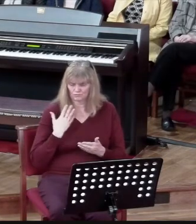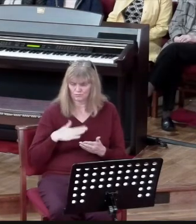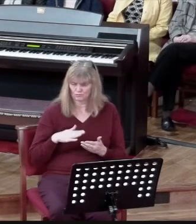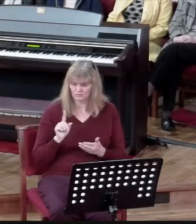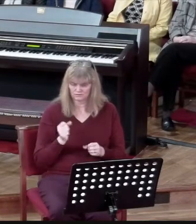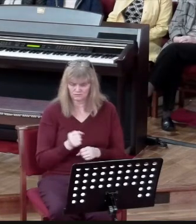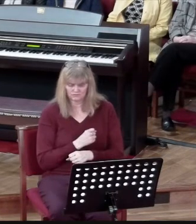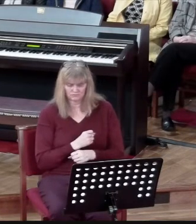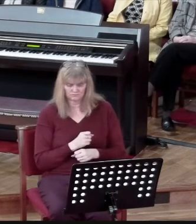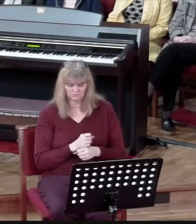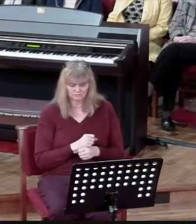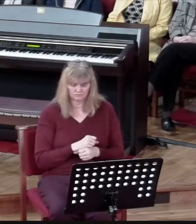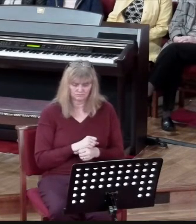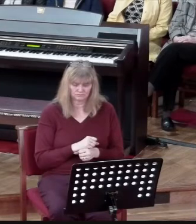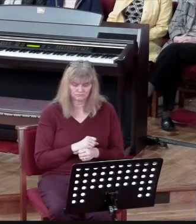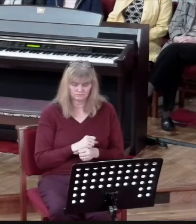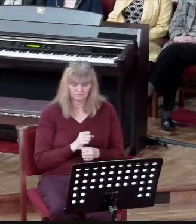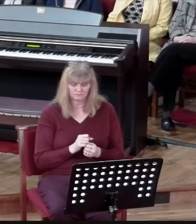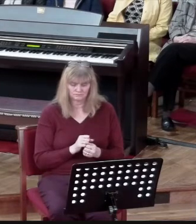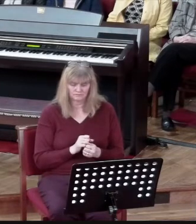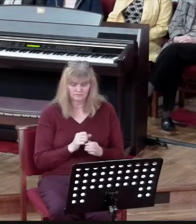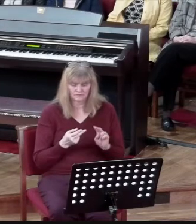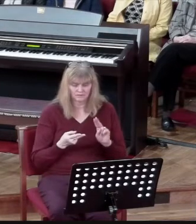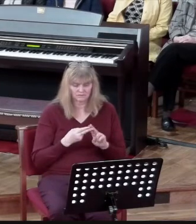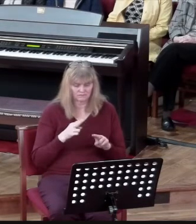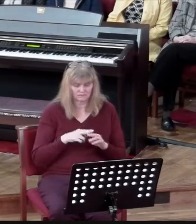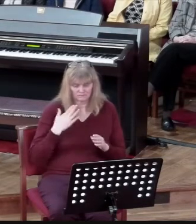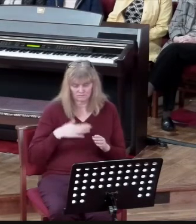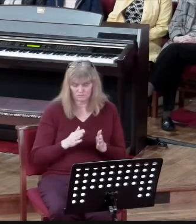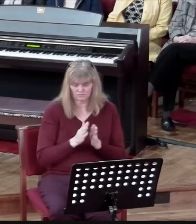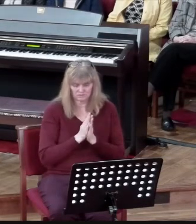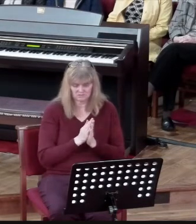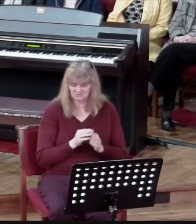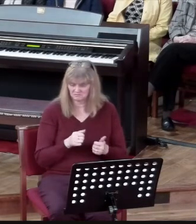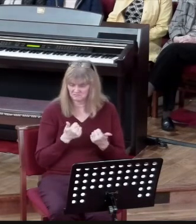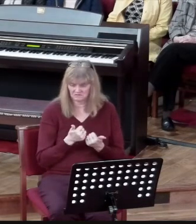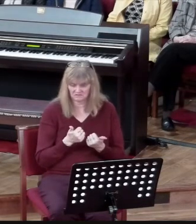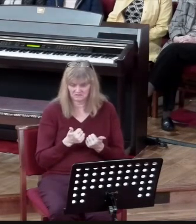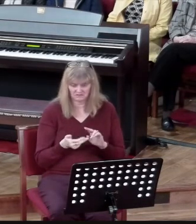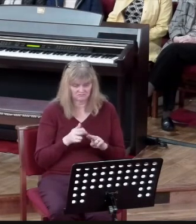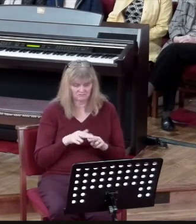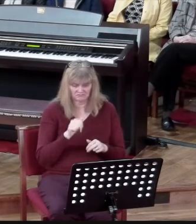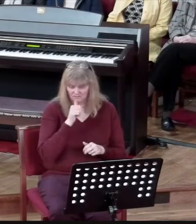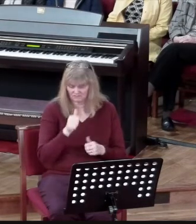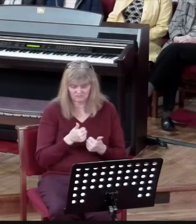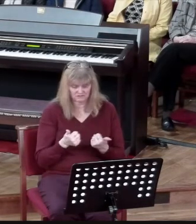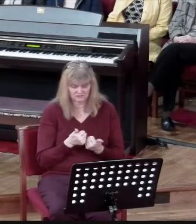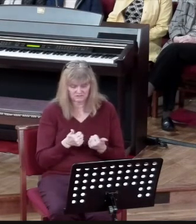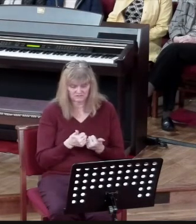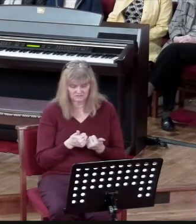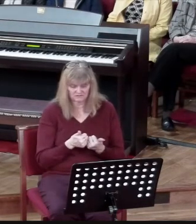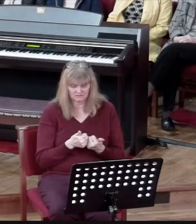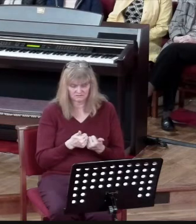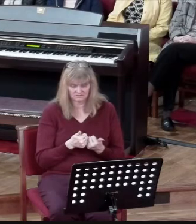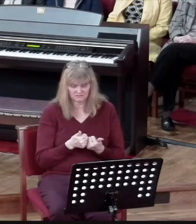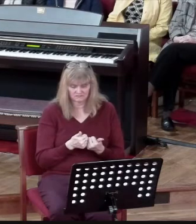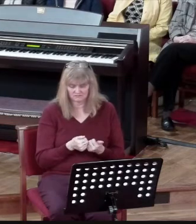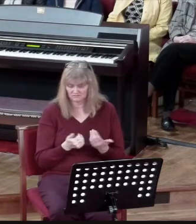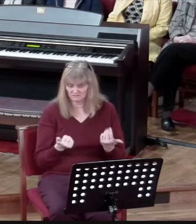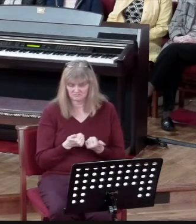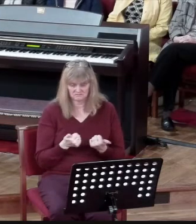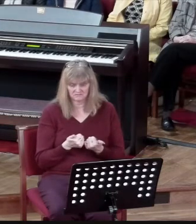what we find is it draws prayer from us, naturally. Instead of thinking, oh dear, I've got to pray and I'm not very